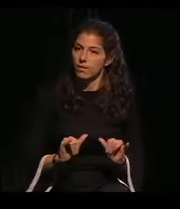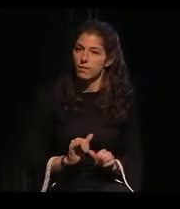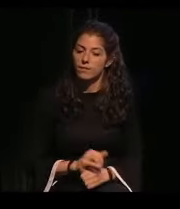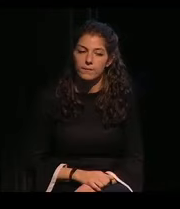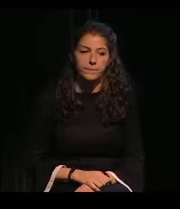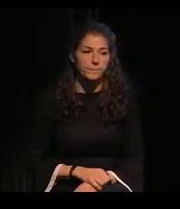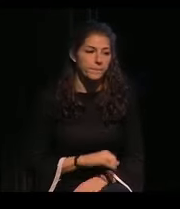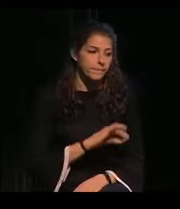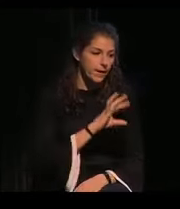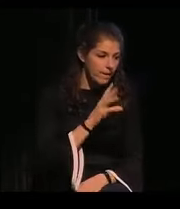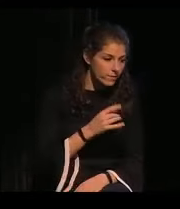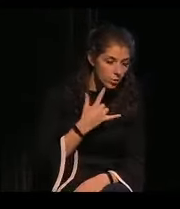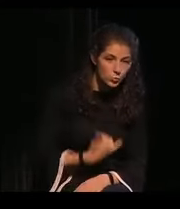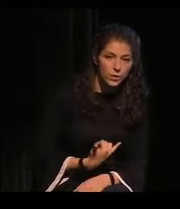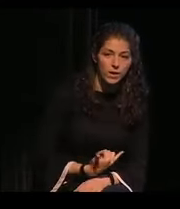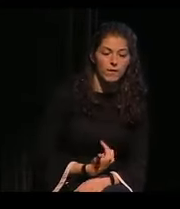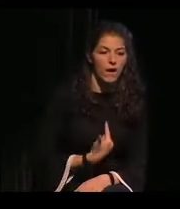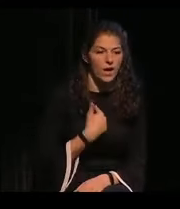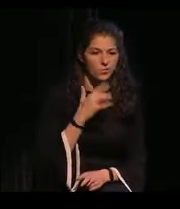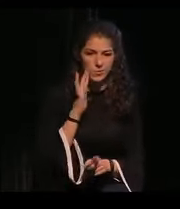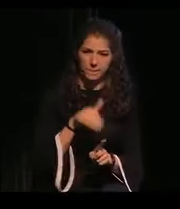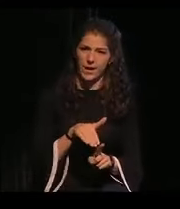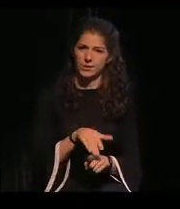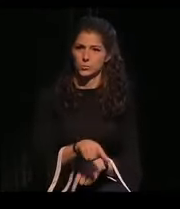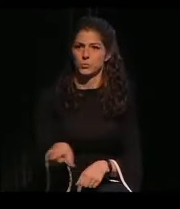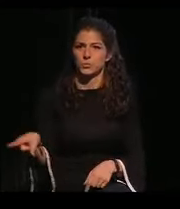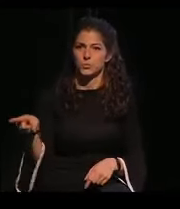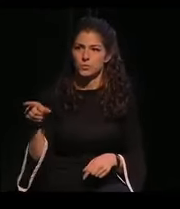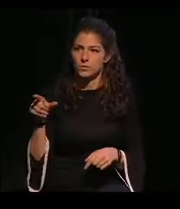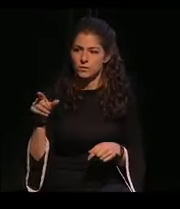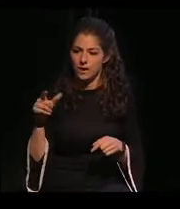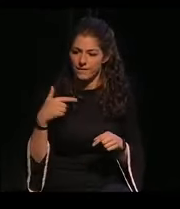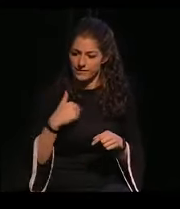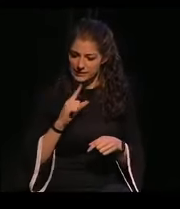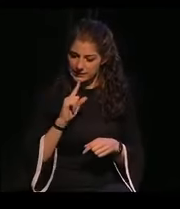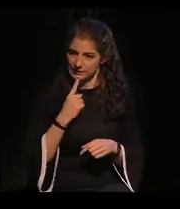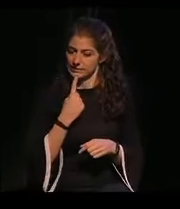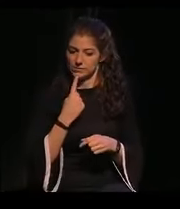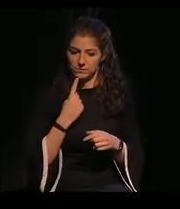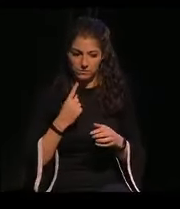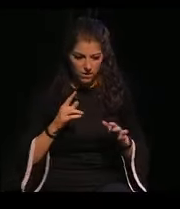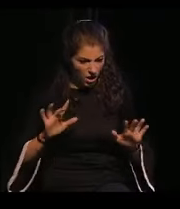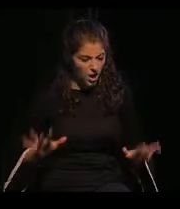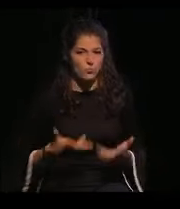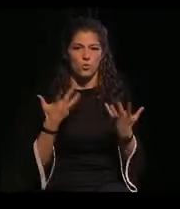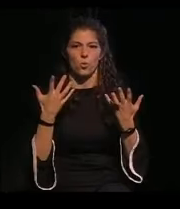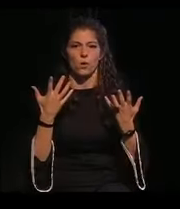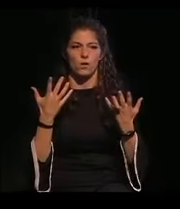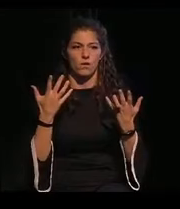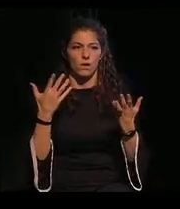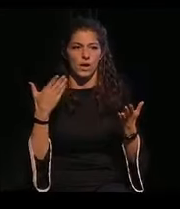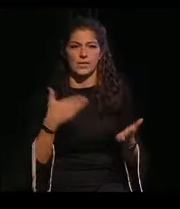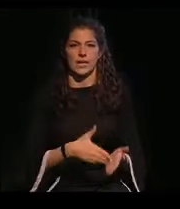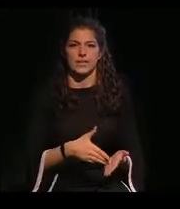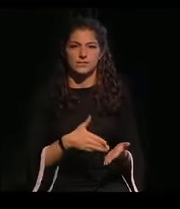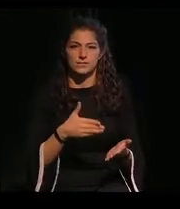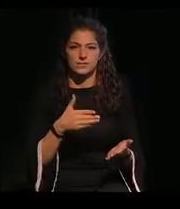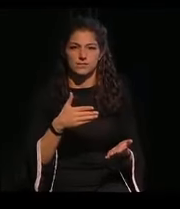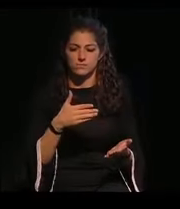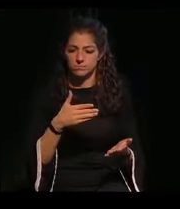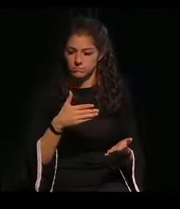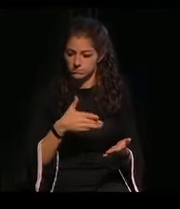Across Africa today, I can remind you that there is a significant uproar against